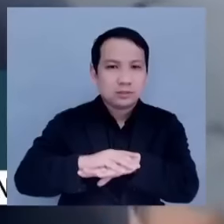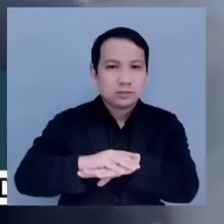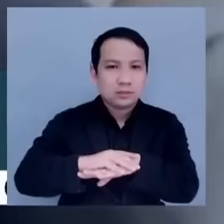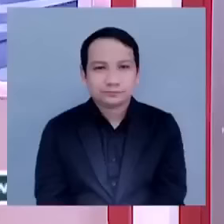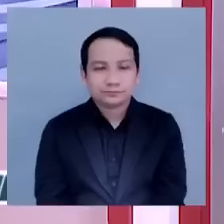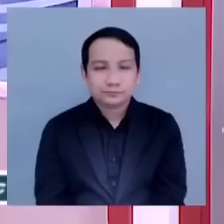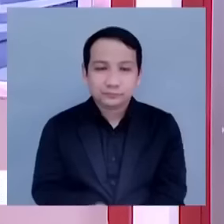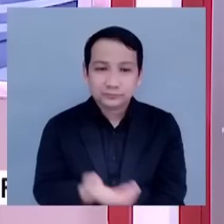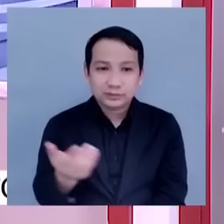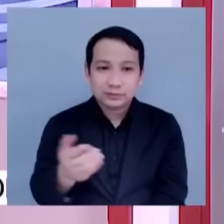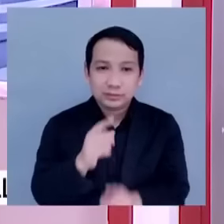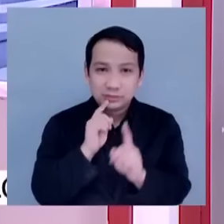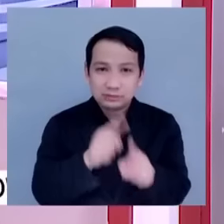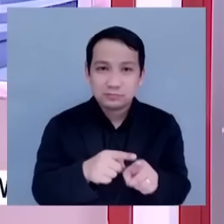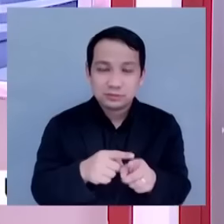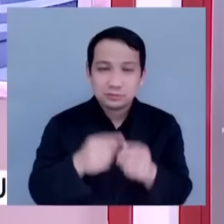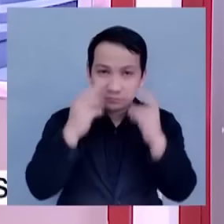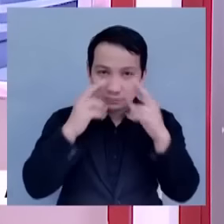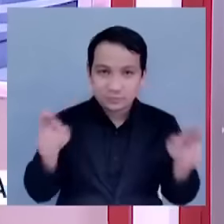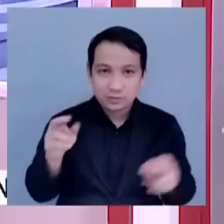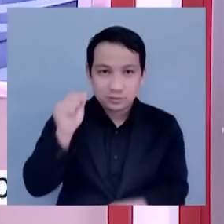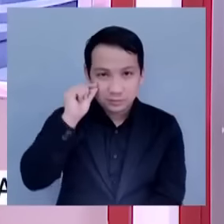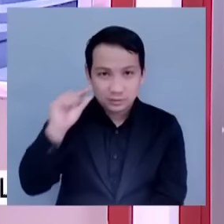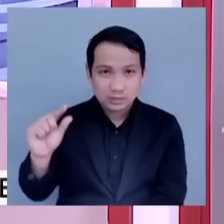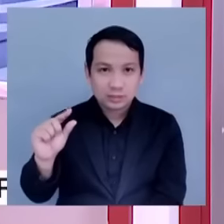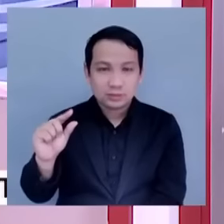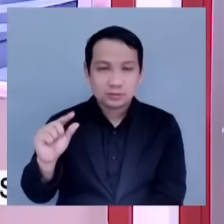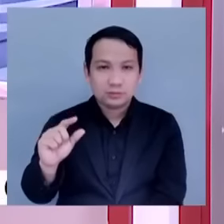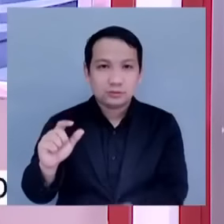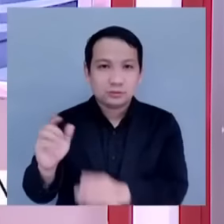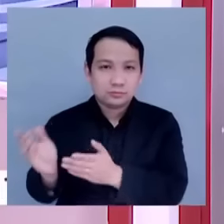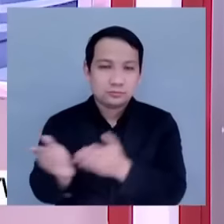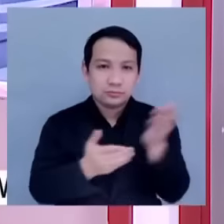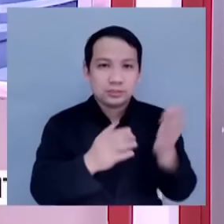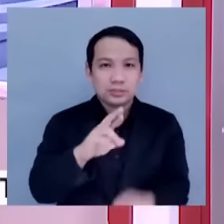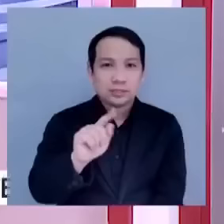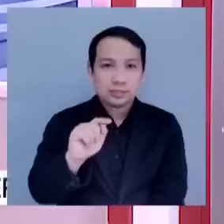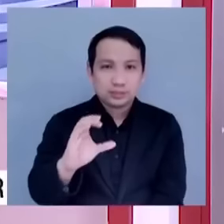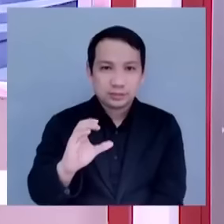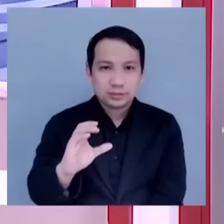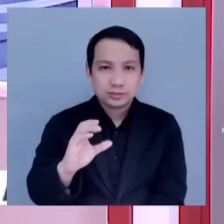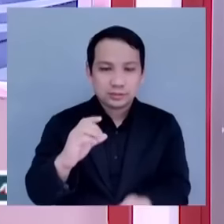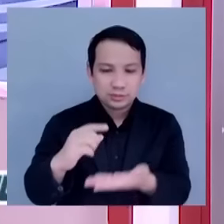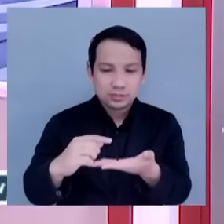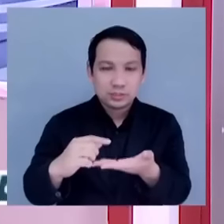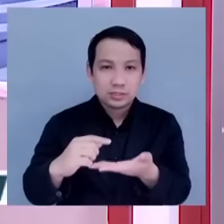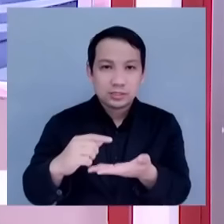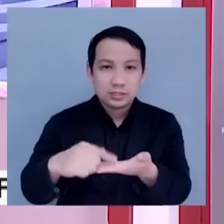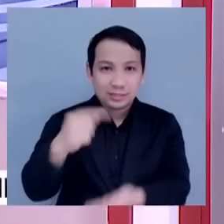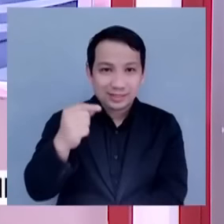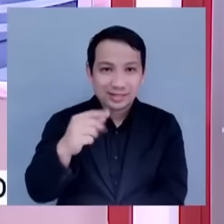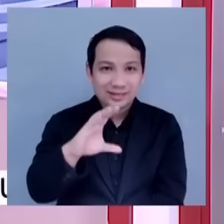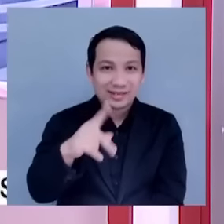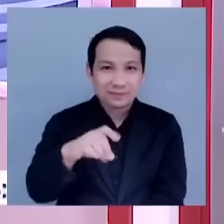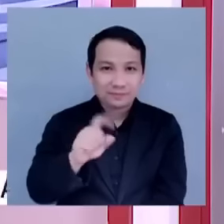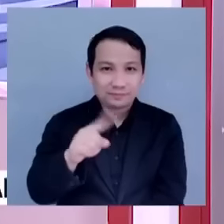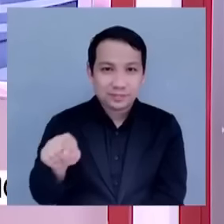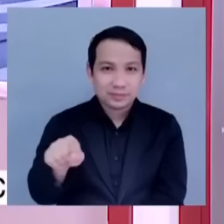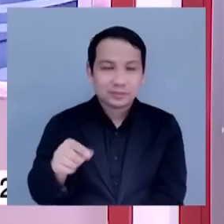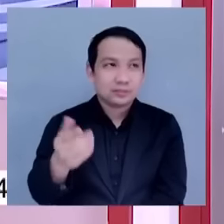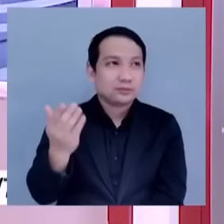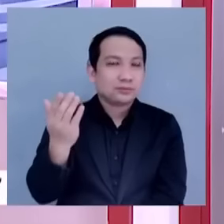visit. Dismissed Mayor Alice Goh has been taken to the regional trial court in Kapas, Tarlac after she was deported from Indonesia early Friday. Our